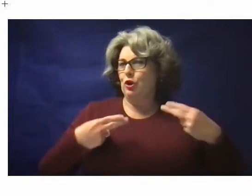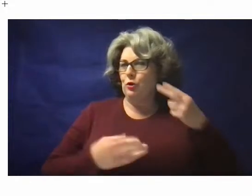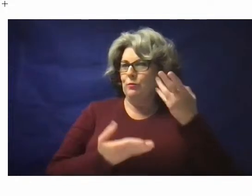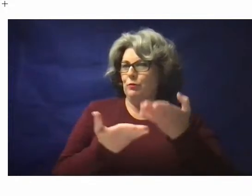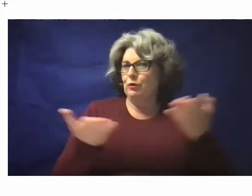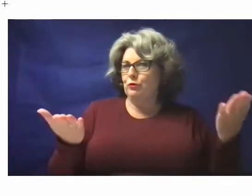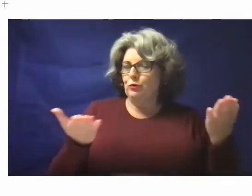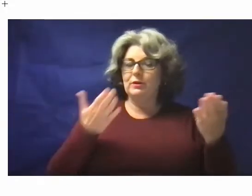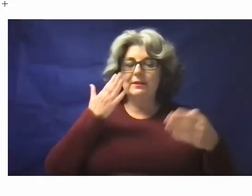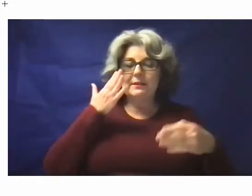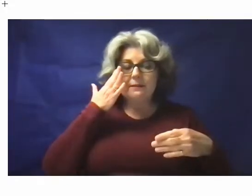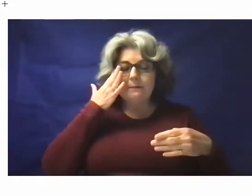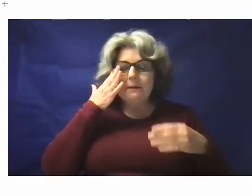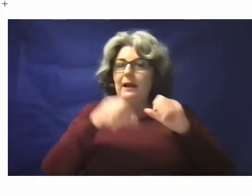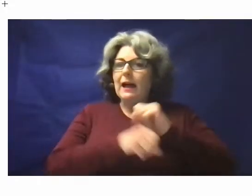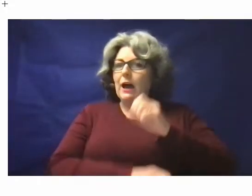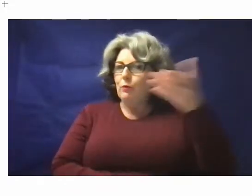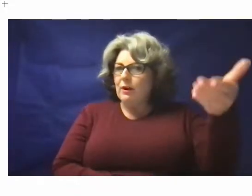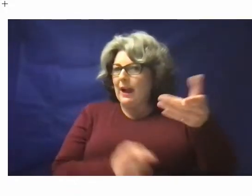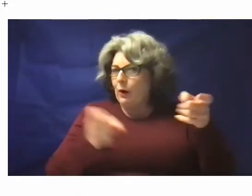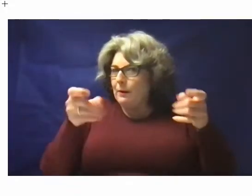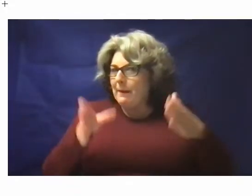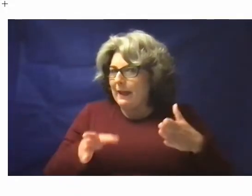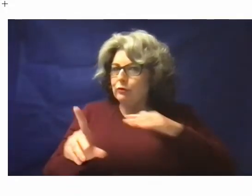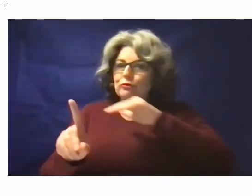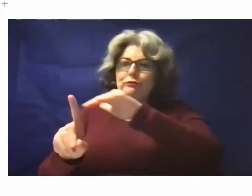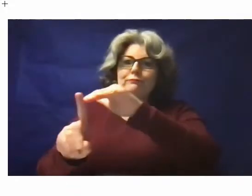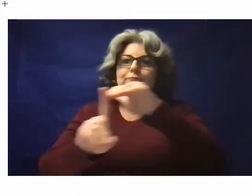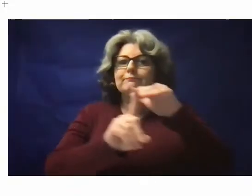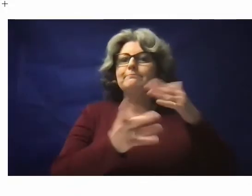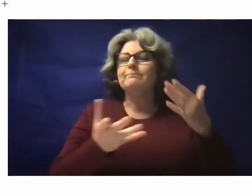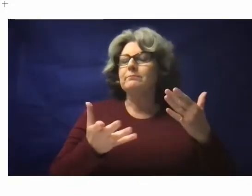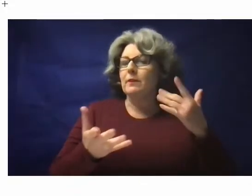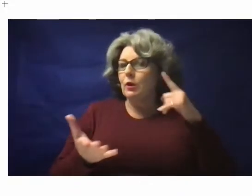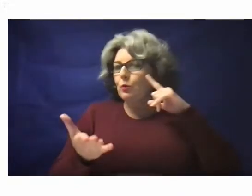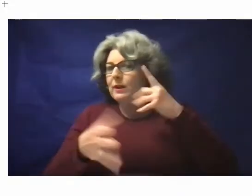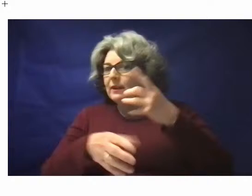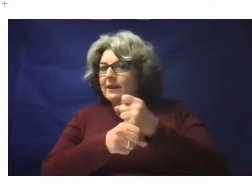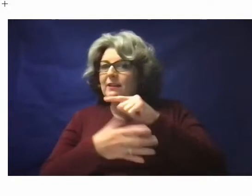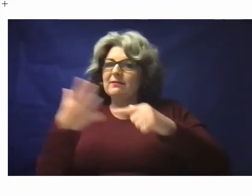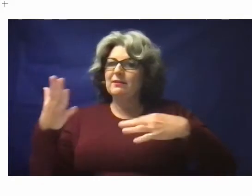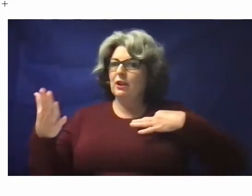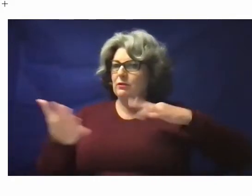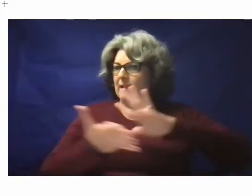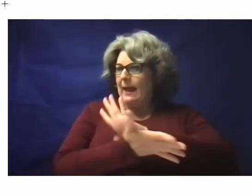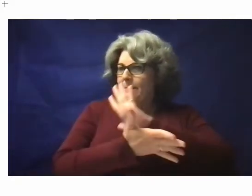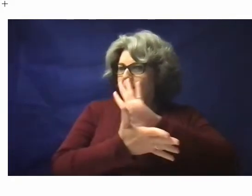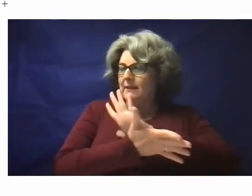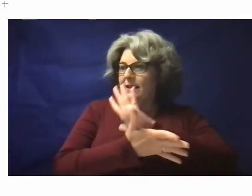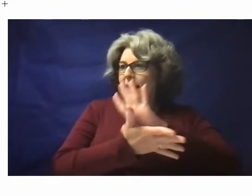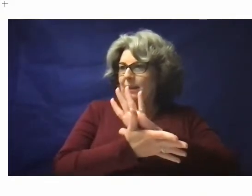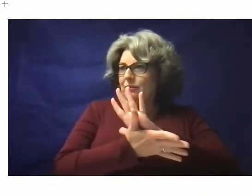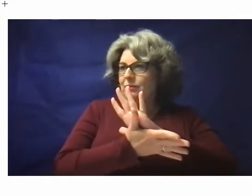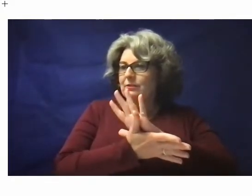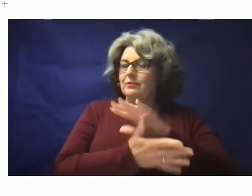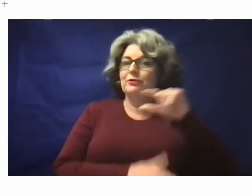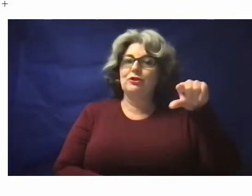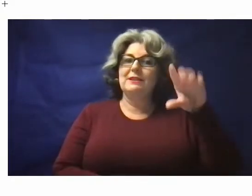I deal directly with the hiring managers, and we do receive those applications that come through GC